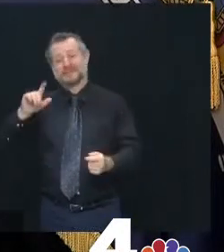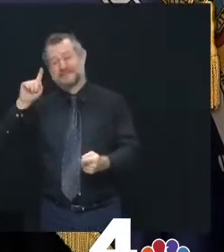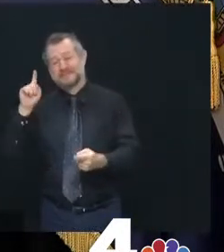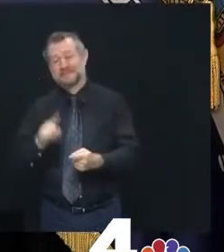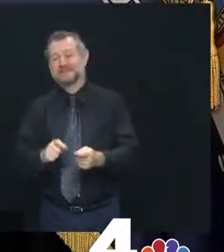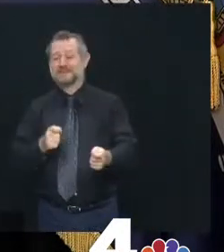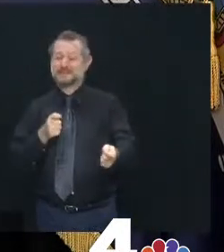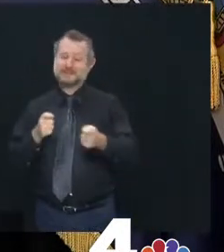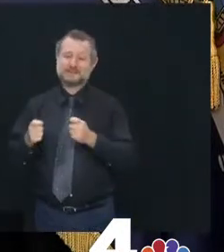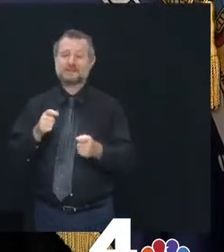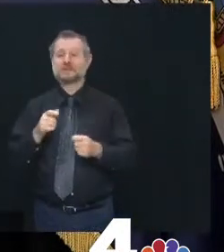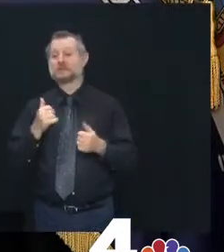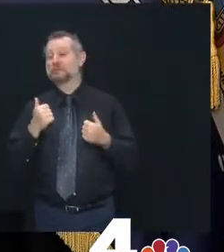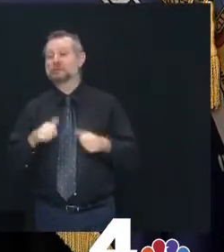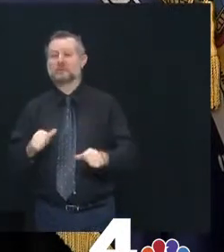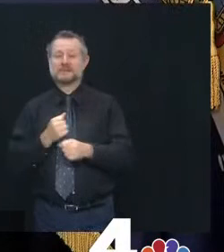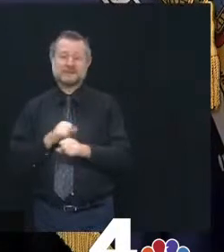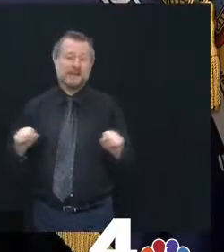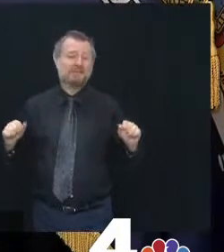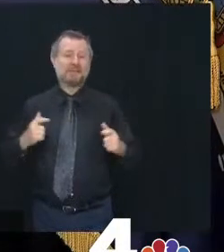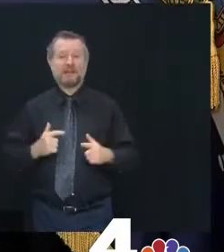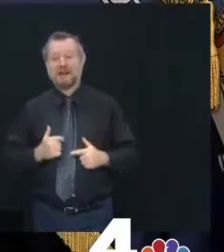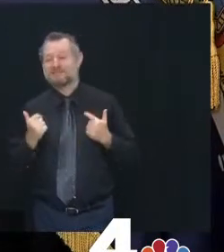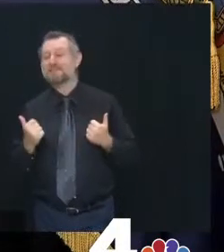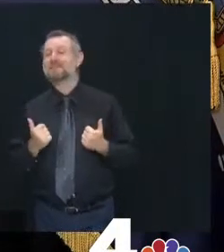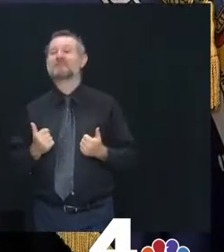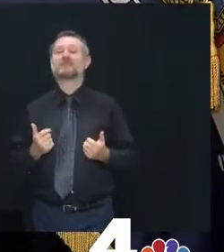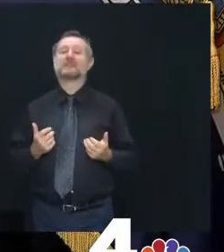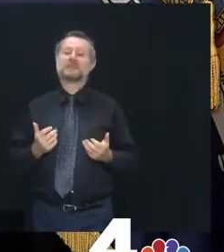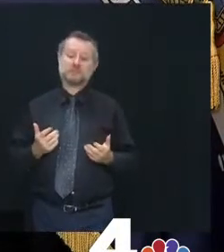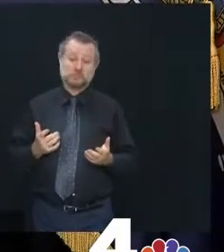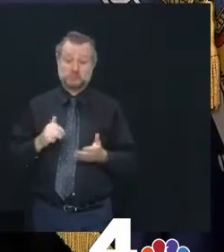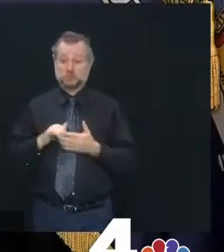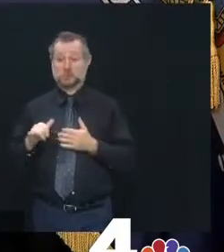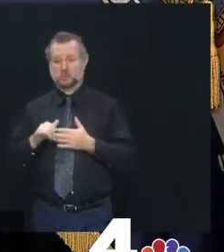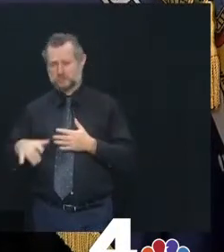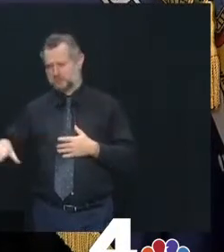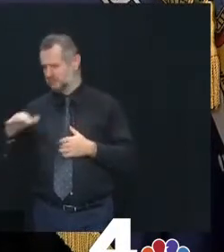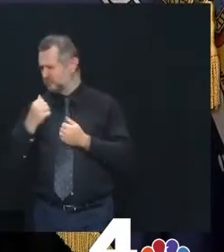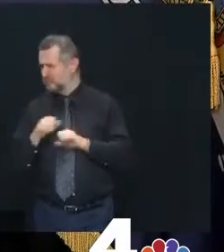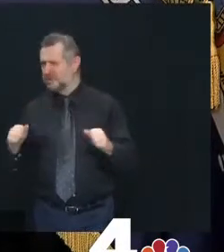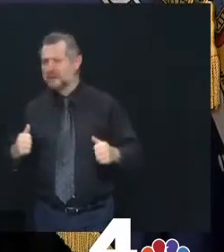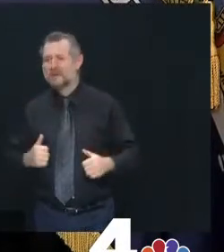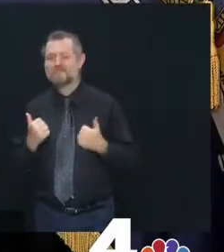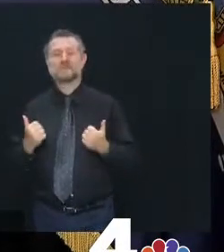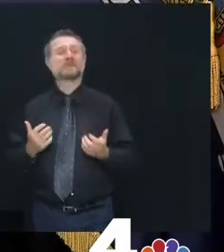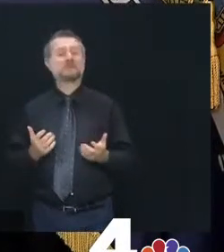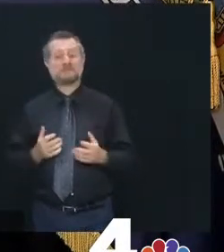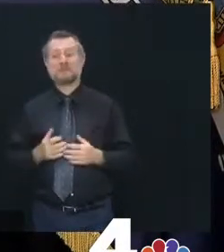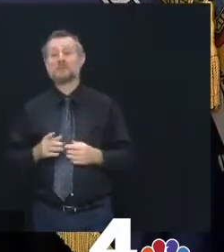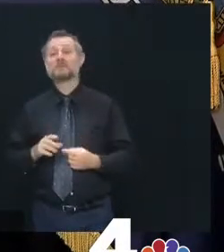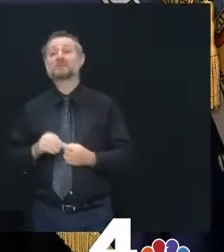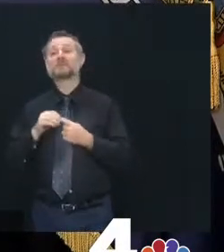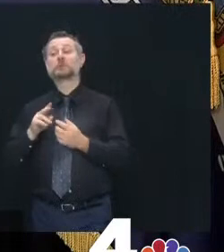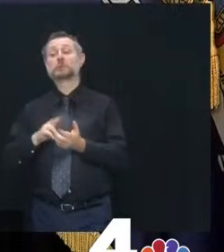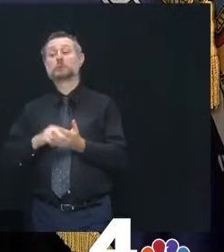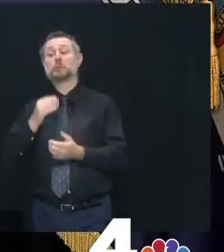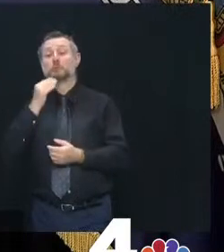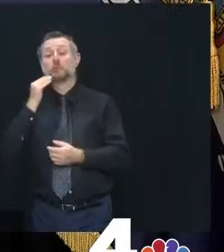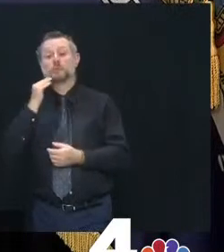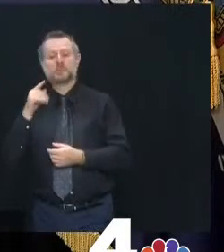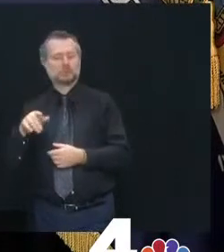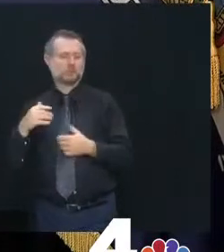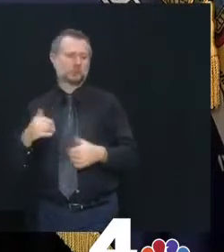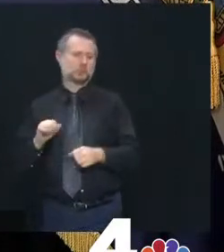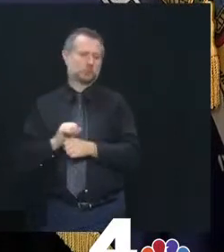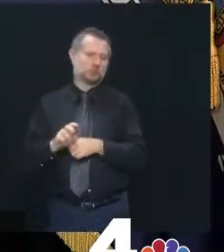to save lives, and New Yorkers were heroic, specifically in nursing homes. We still have the